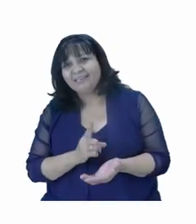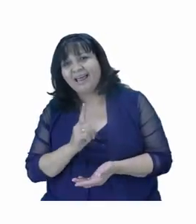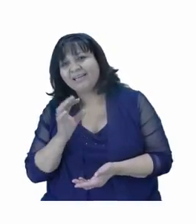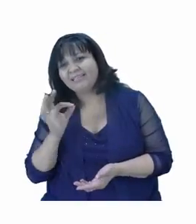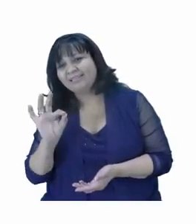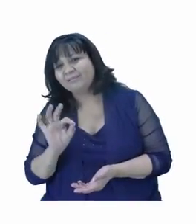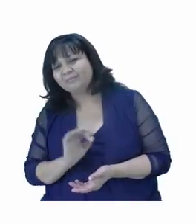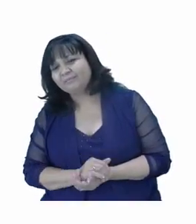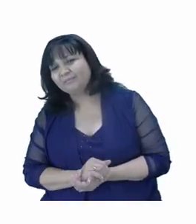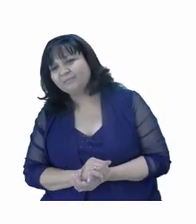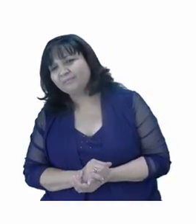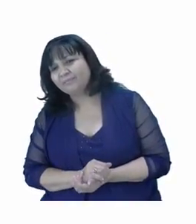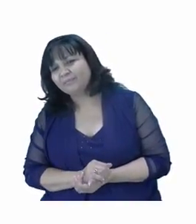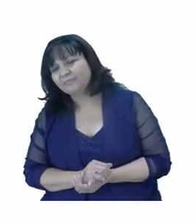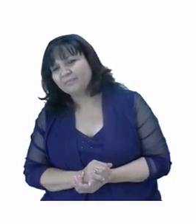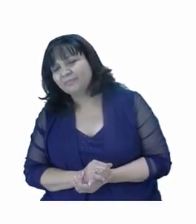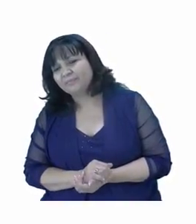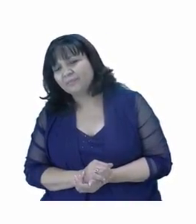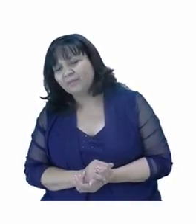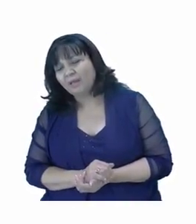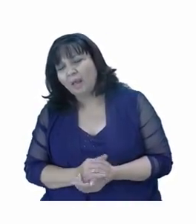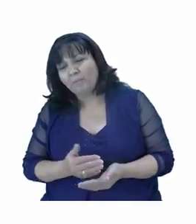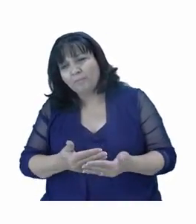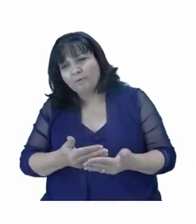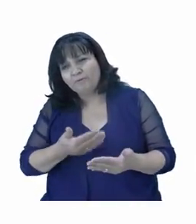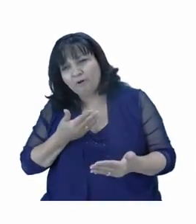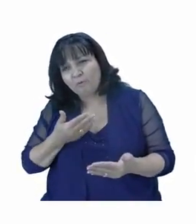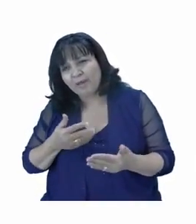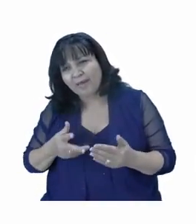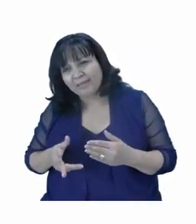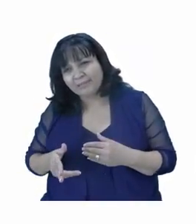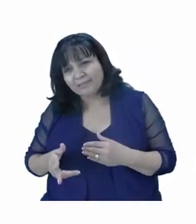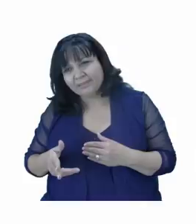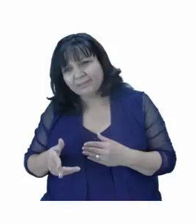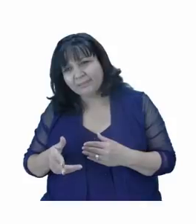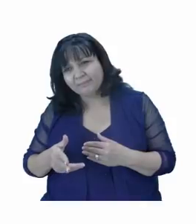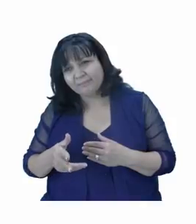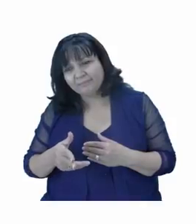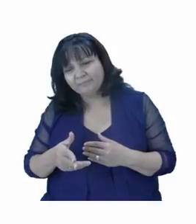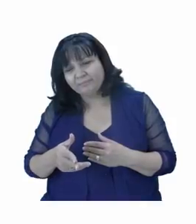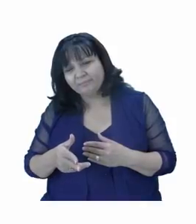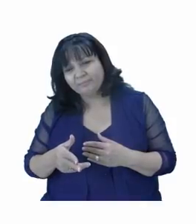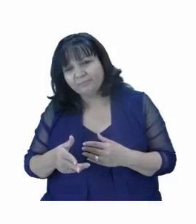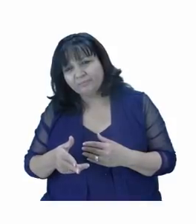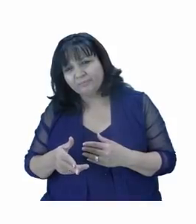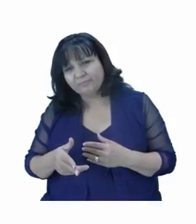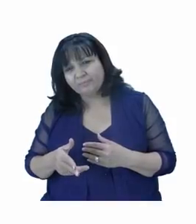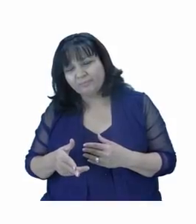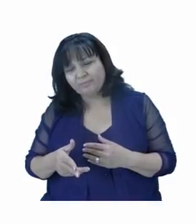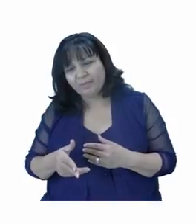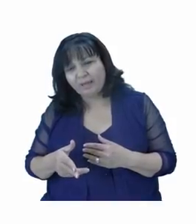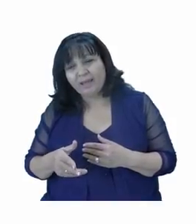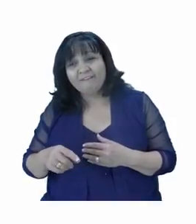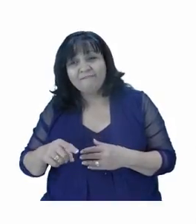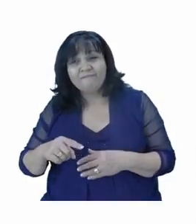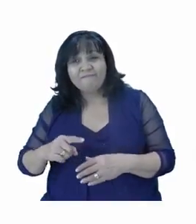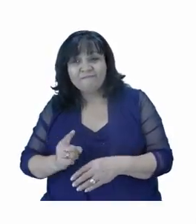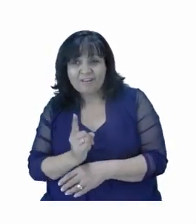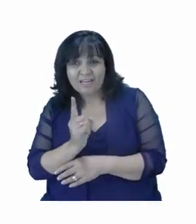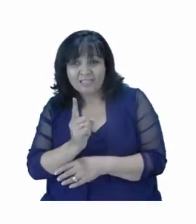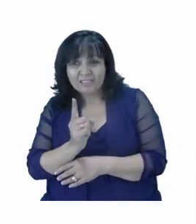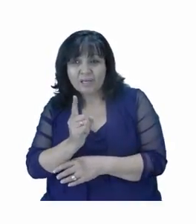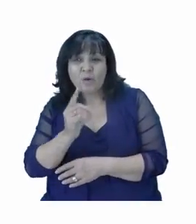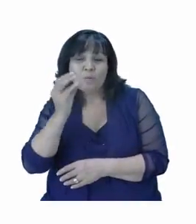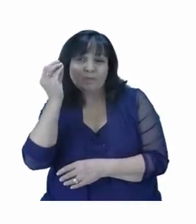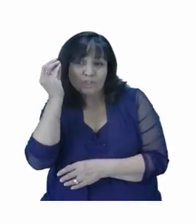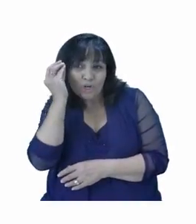Before we start counting anything, we need to know what days of the week we have.